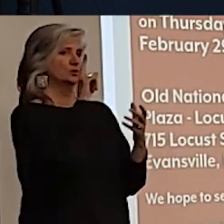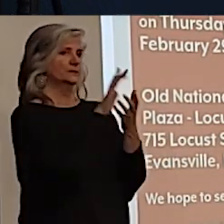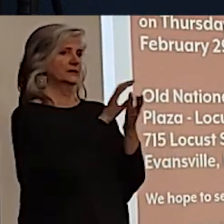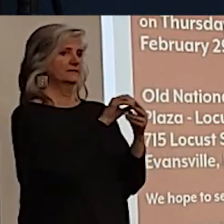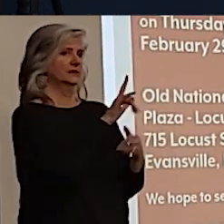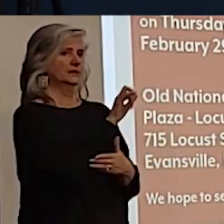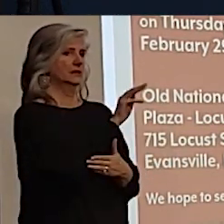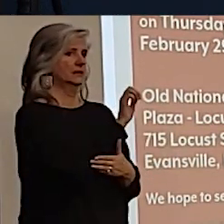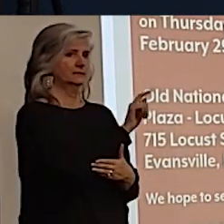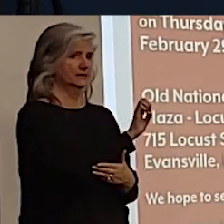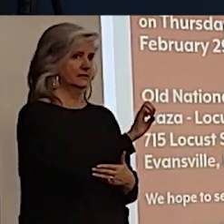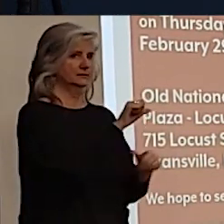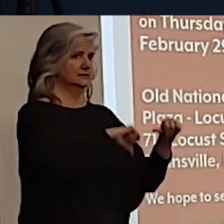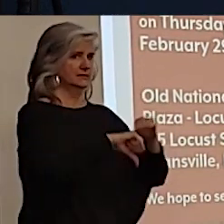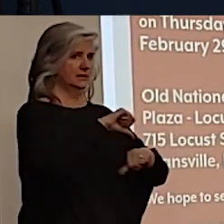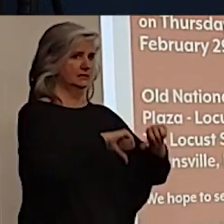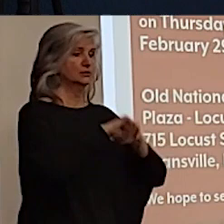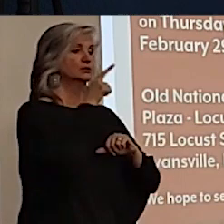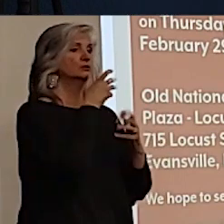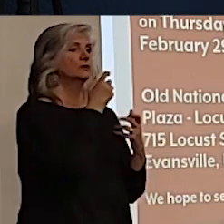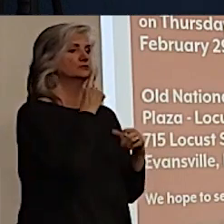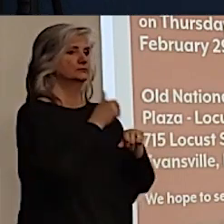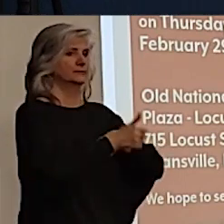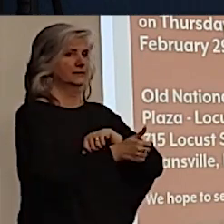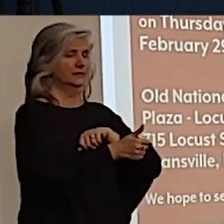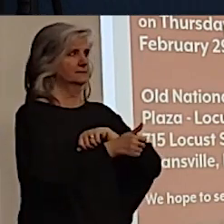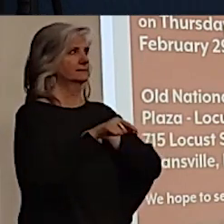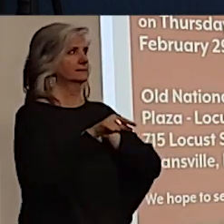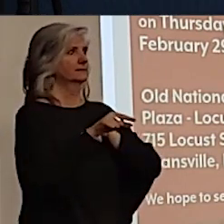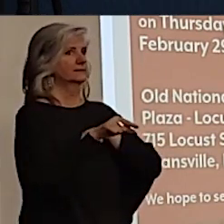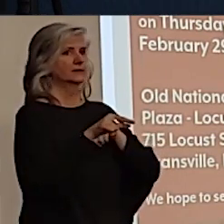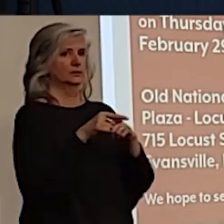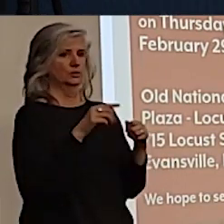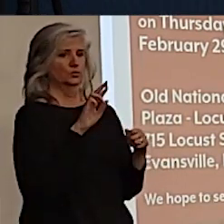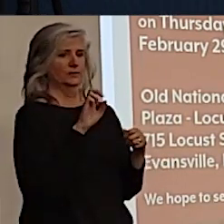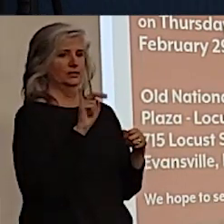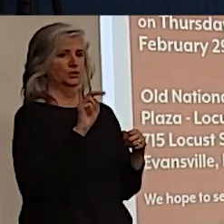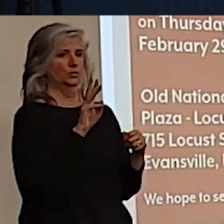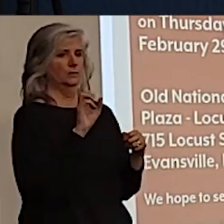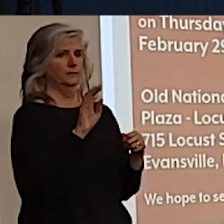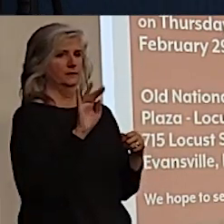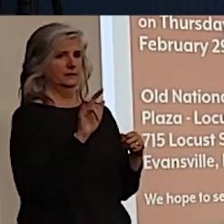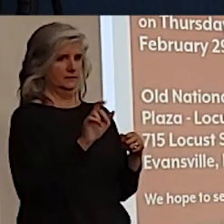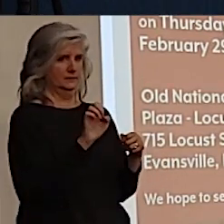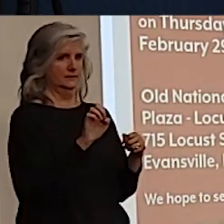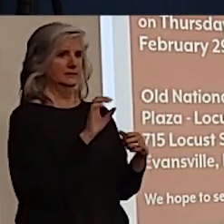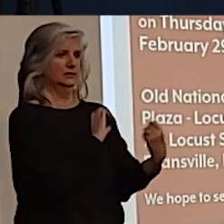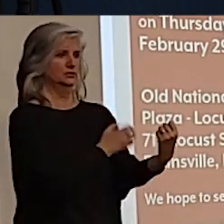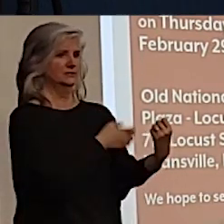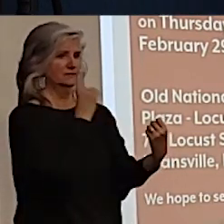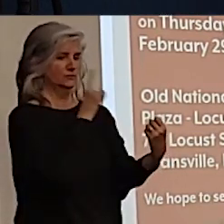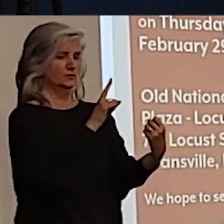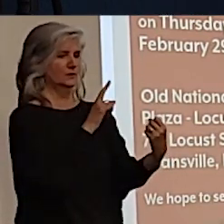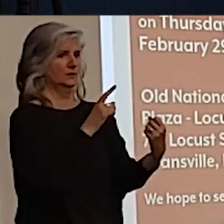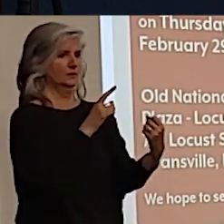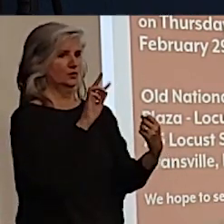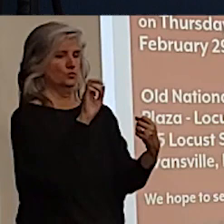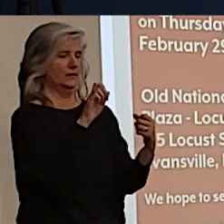climate science, who want to blame renewable energy for rate shock in